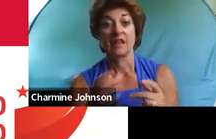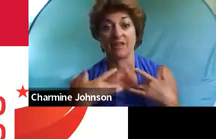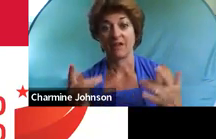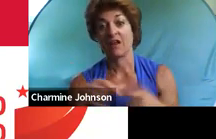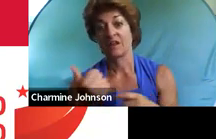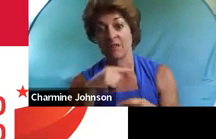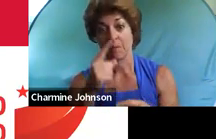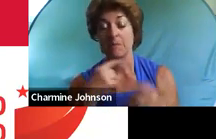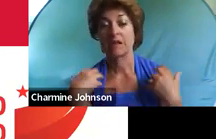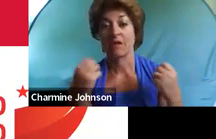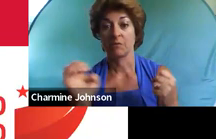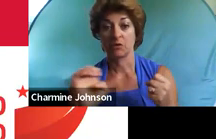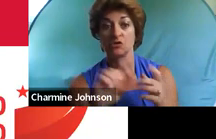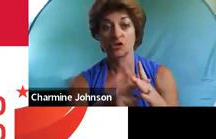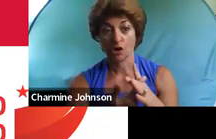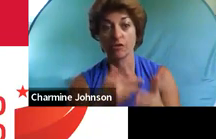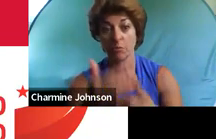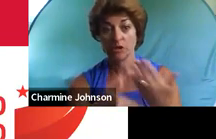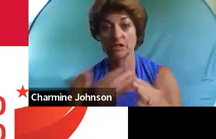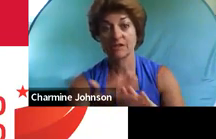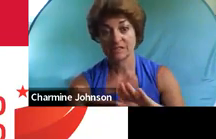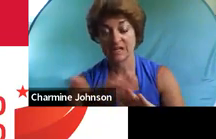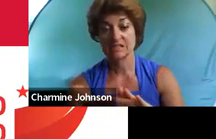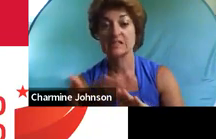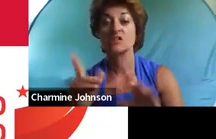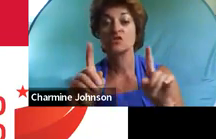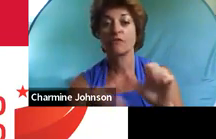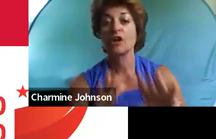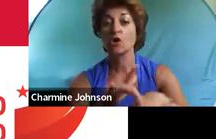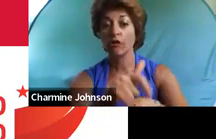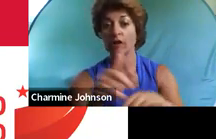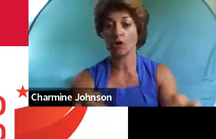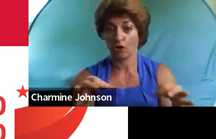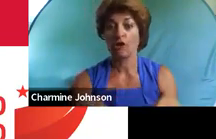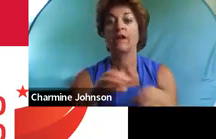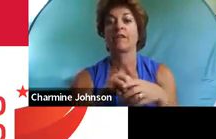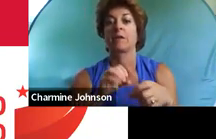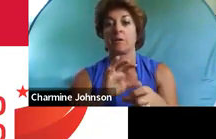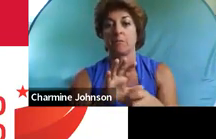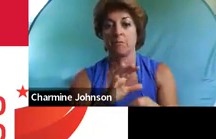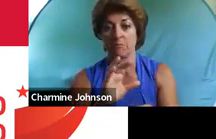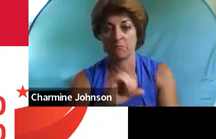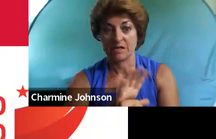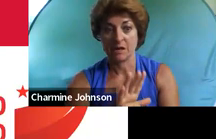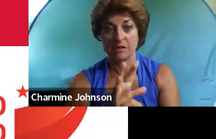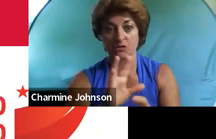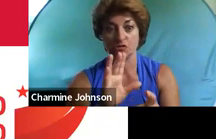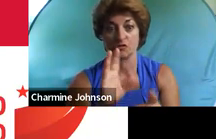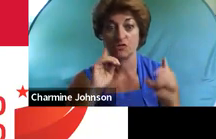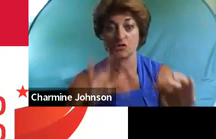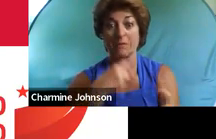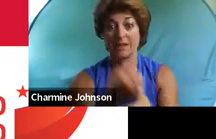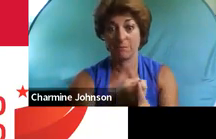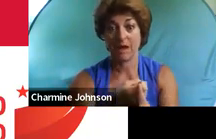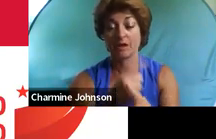emergency, start the process of conducting a survey earlier in the pandemic to determine the impact of the pandemic at its